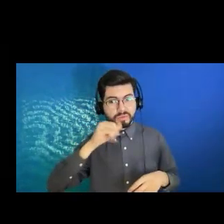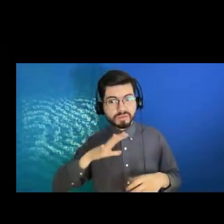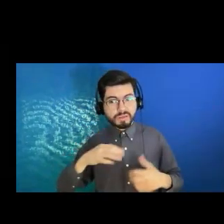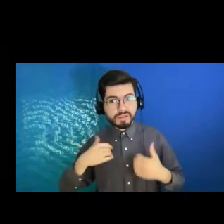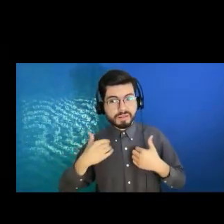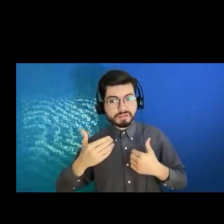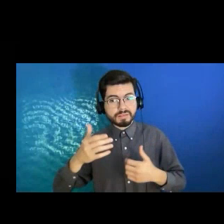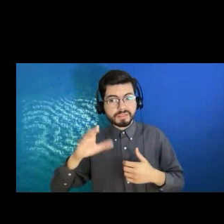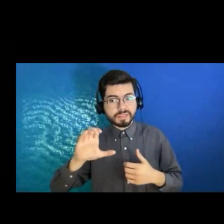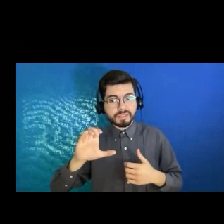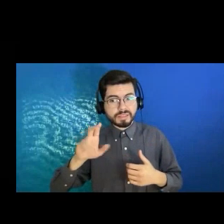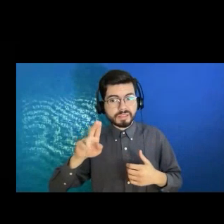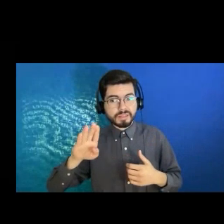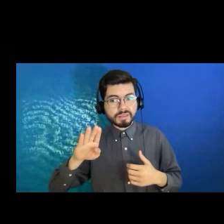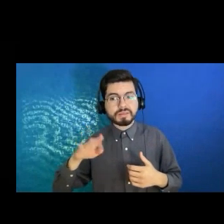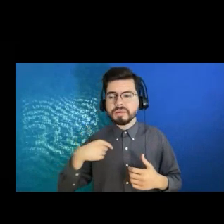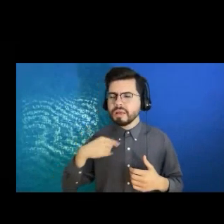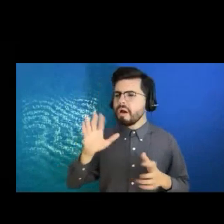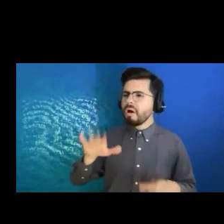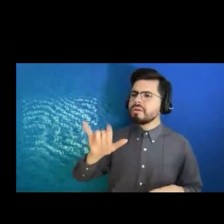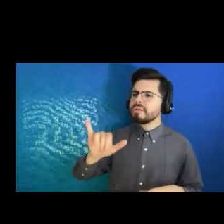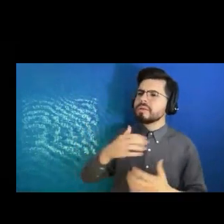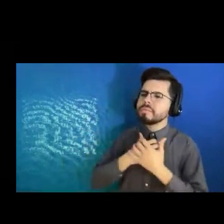know this bear, she's really friendly."